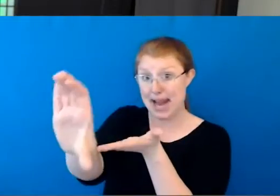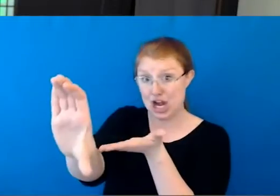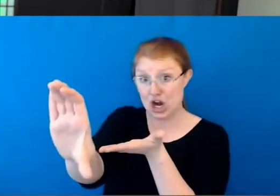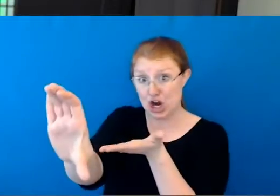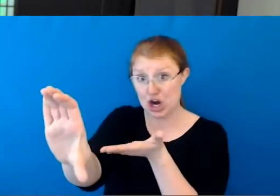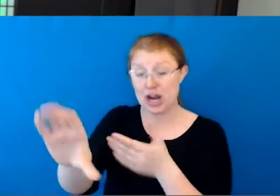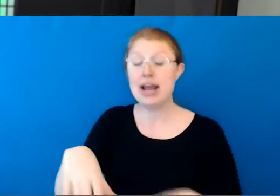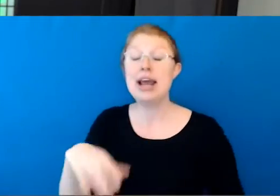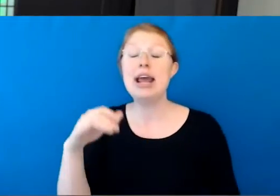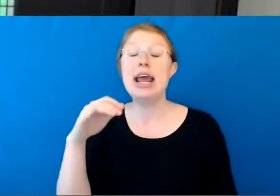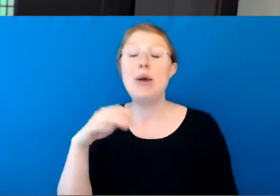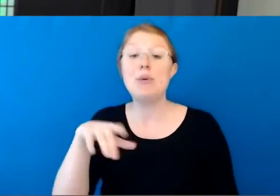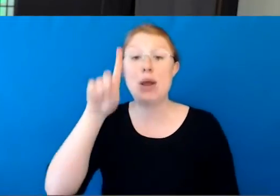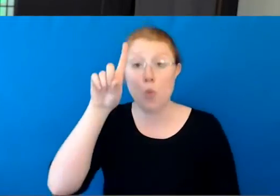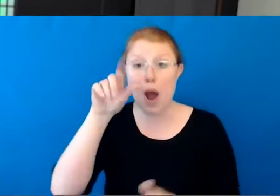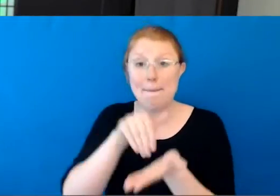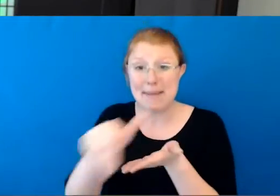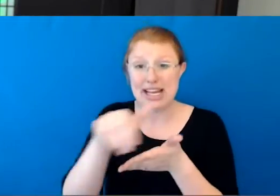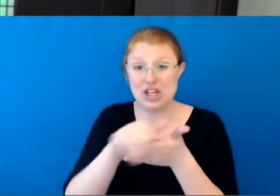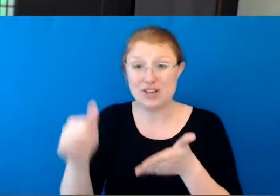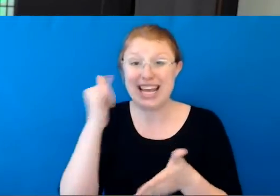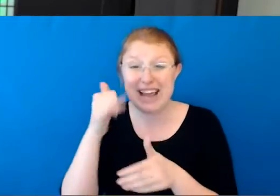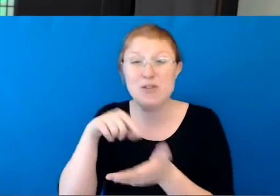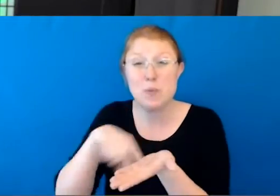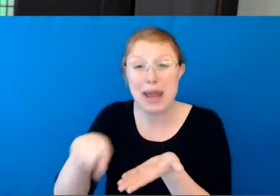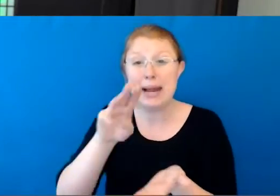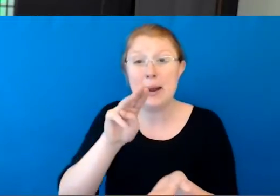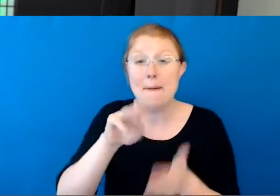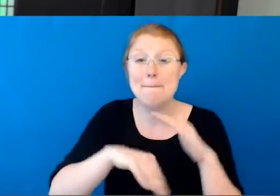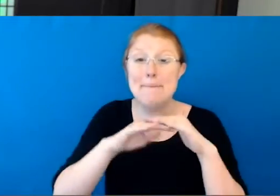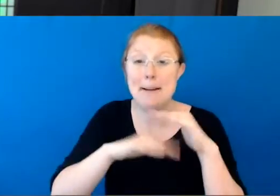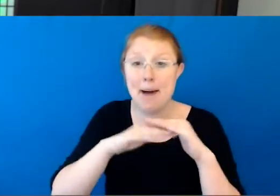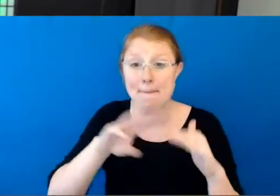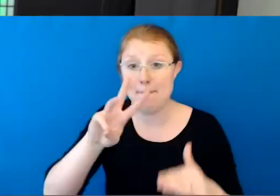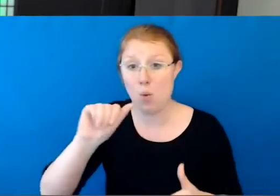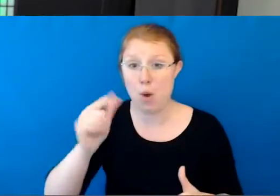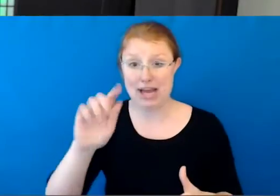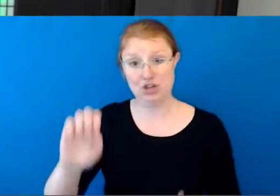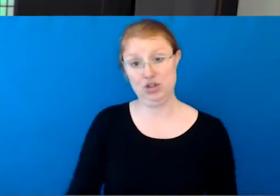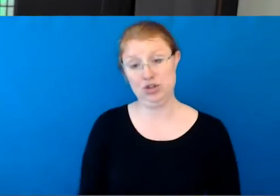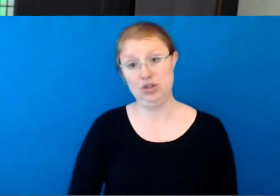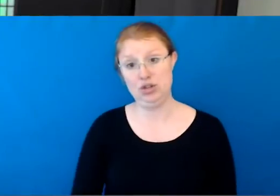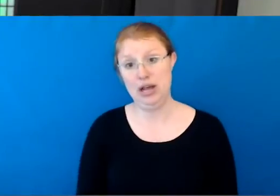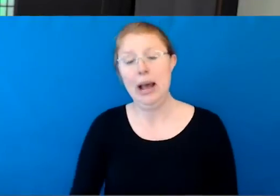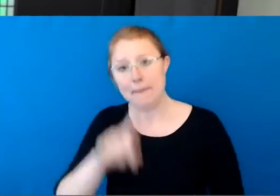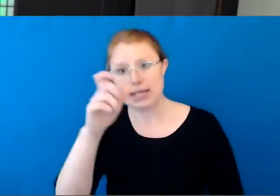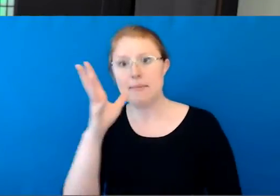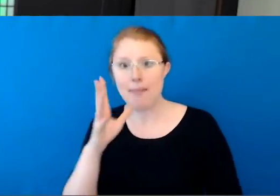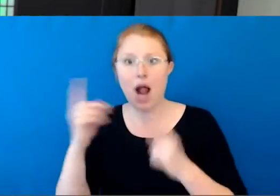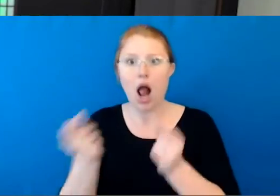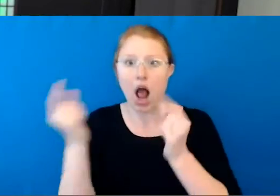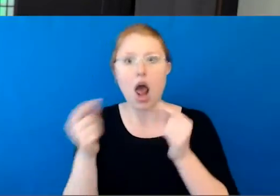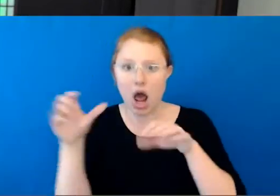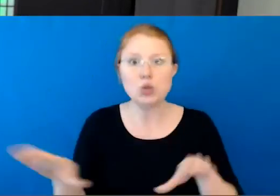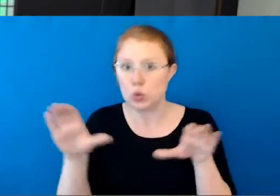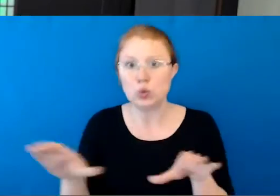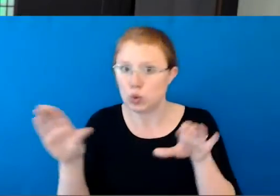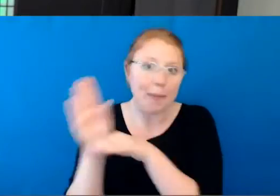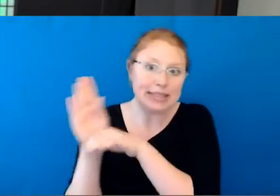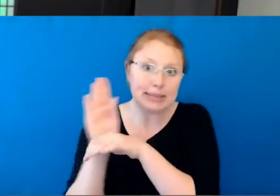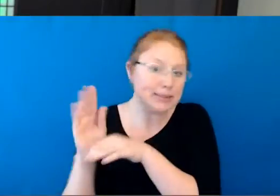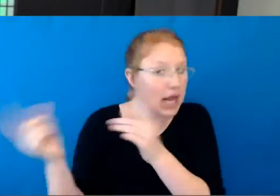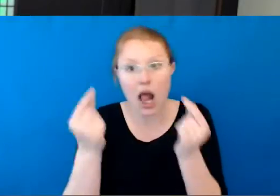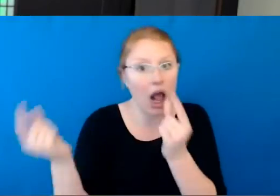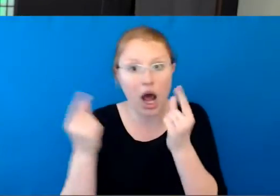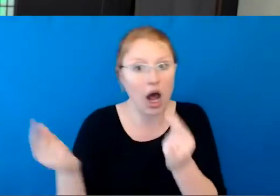not. I remember reading something somewhere that if you actually tallied up all of the work that a mother